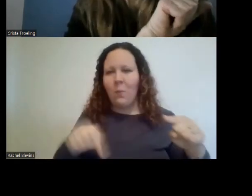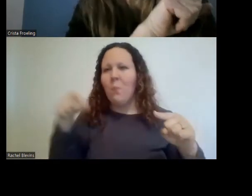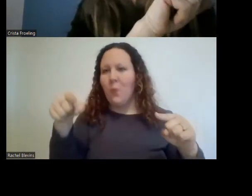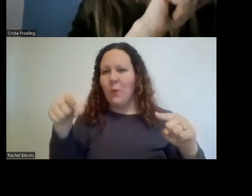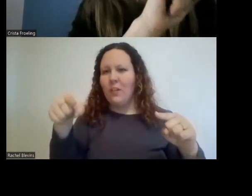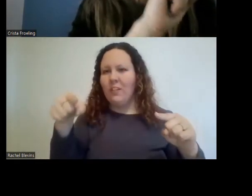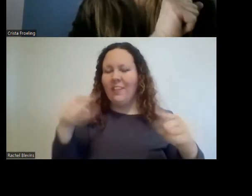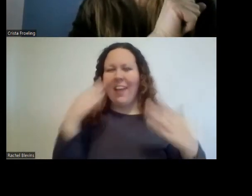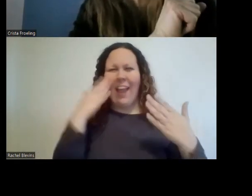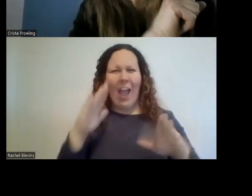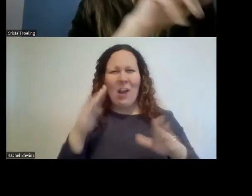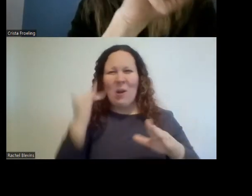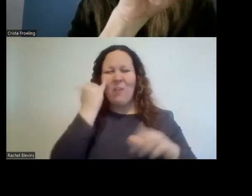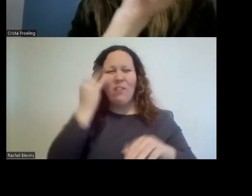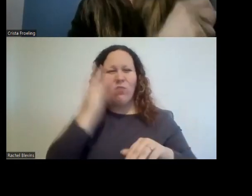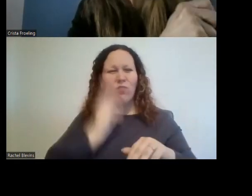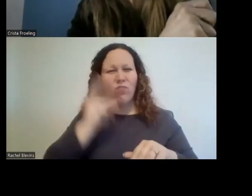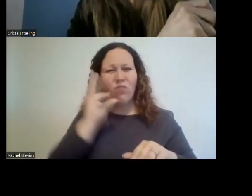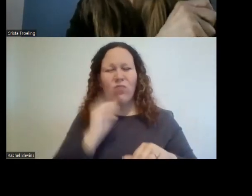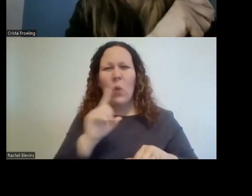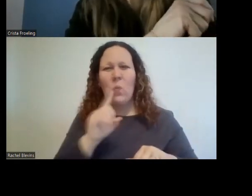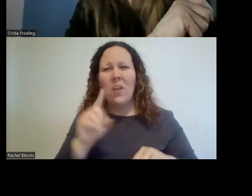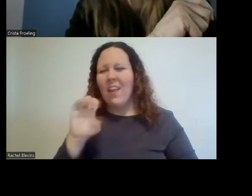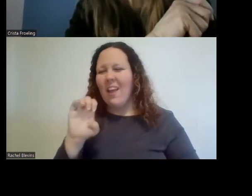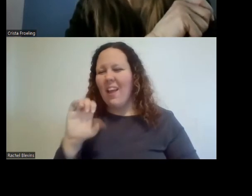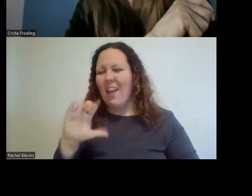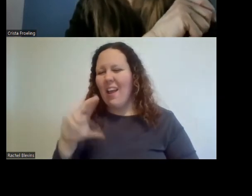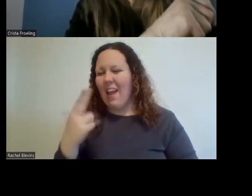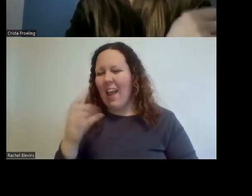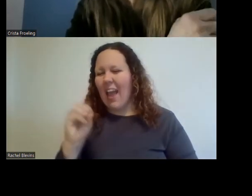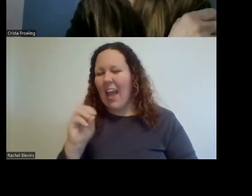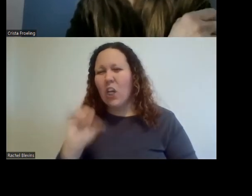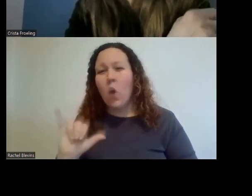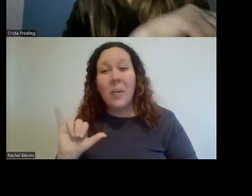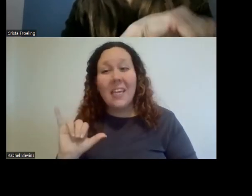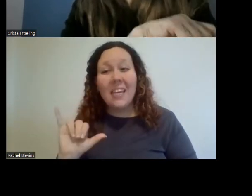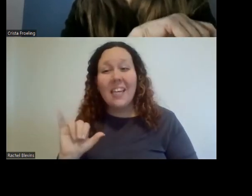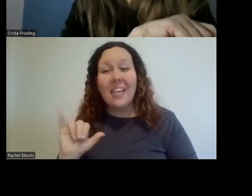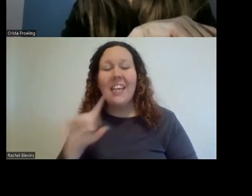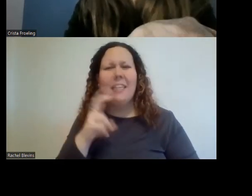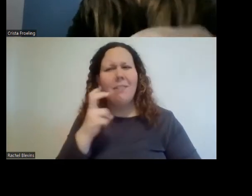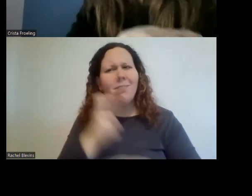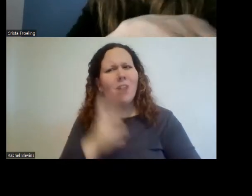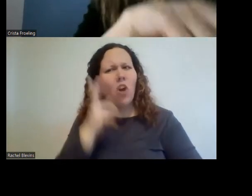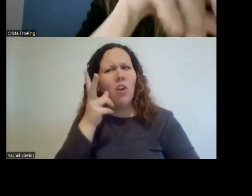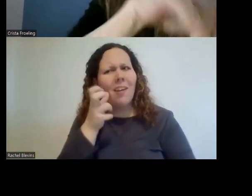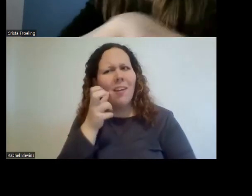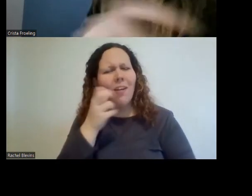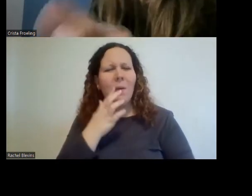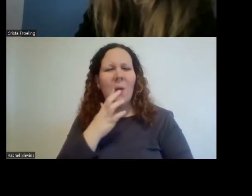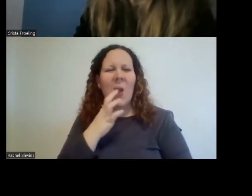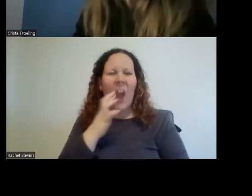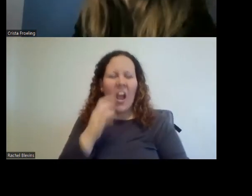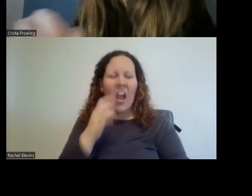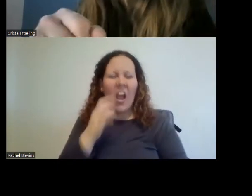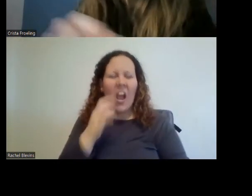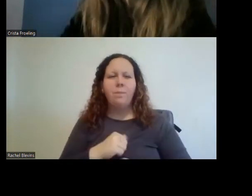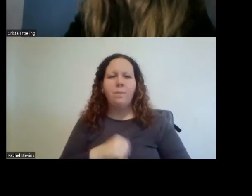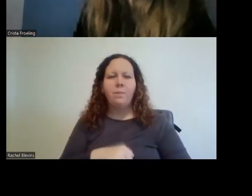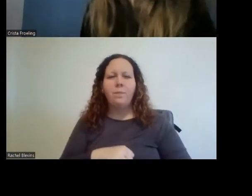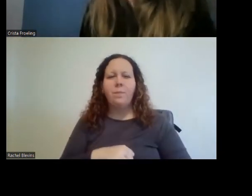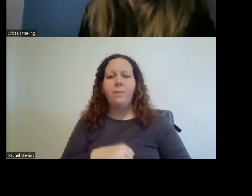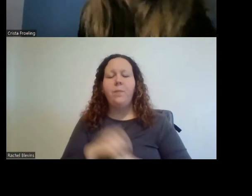been anywhere where it's really echoey. It's hard to hear. So it's hard